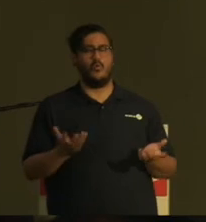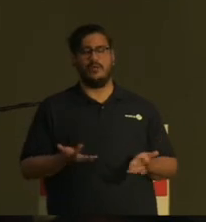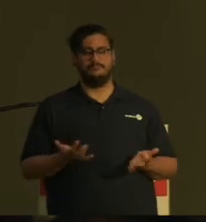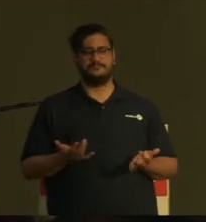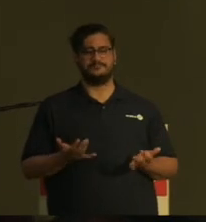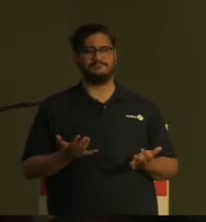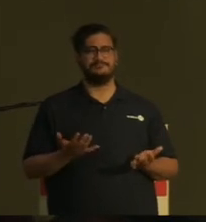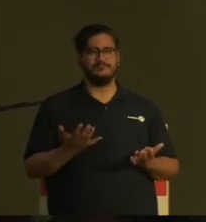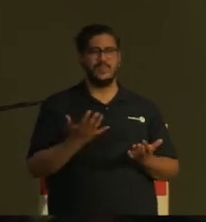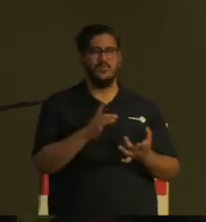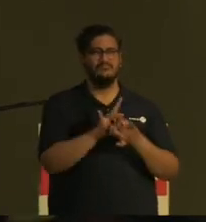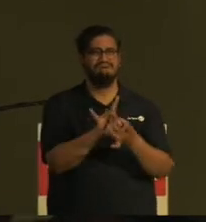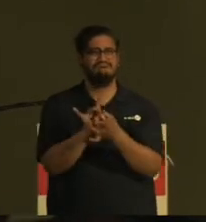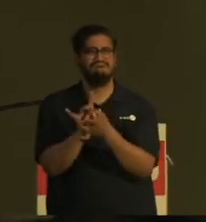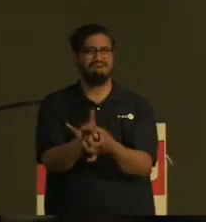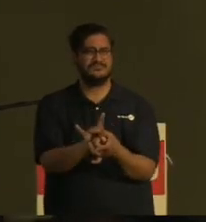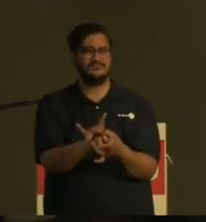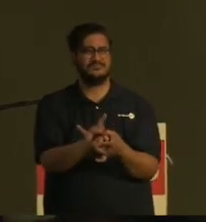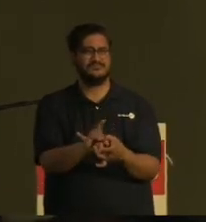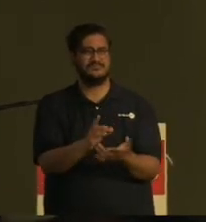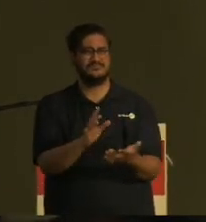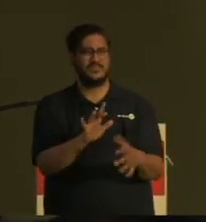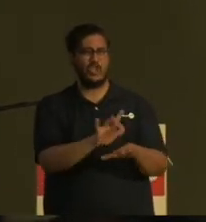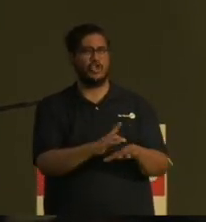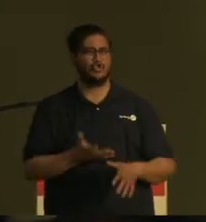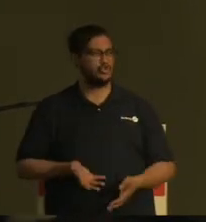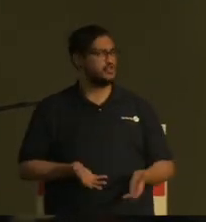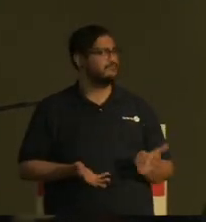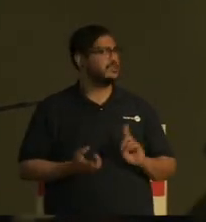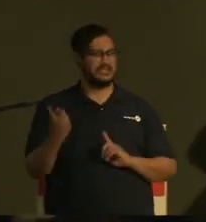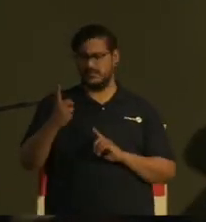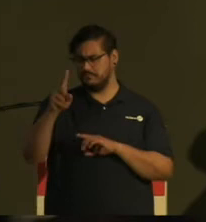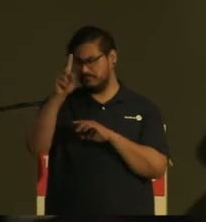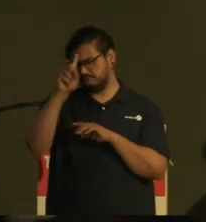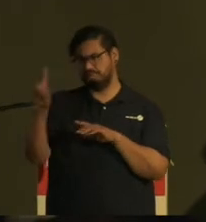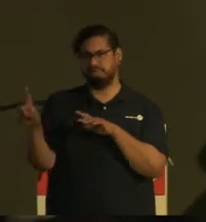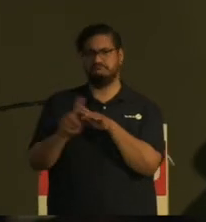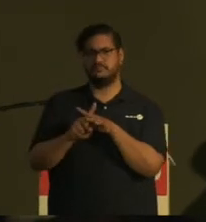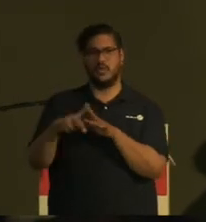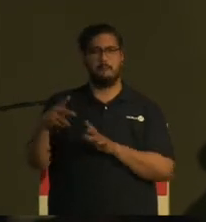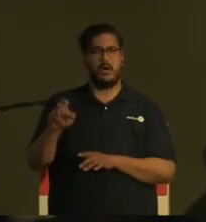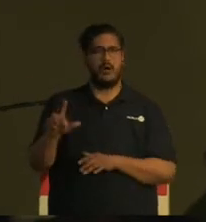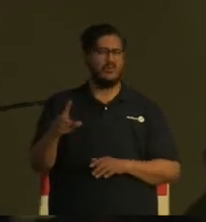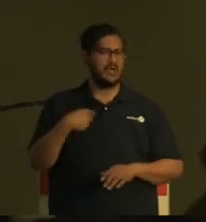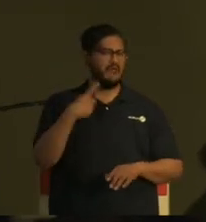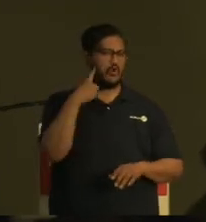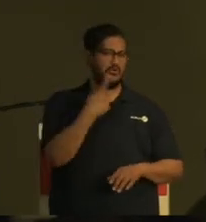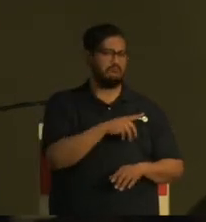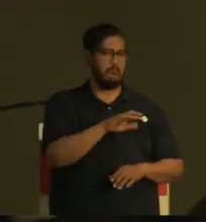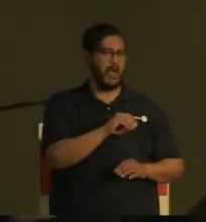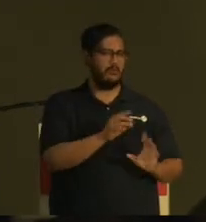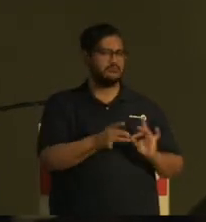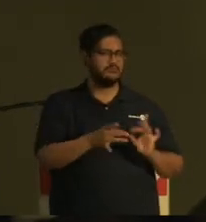of tactile relationship. Something immediately comes to mind, Paul, and it's something I've heard Mario talk